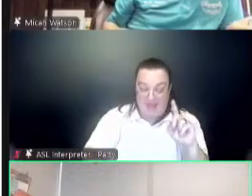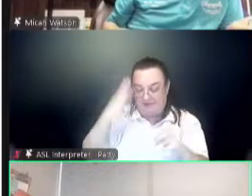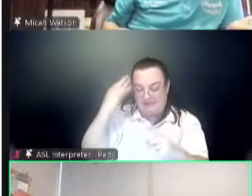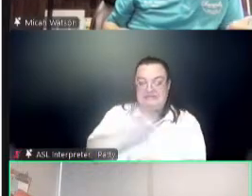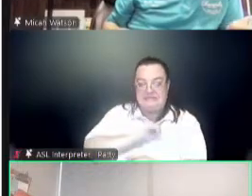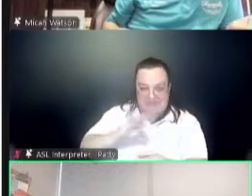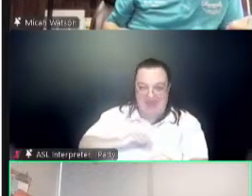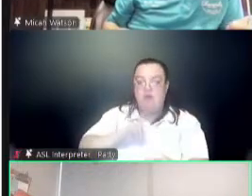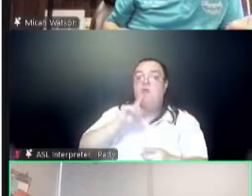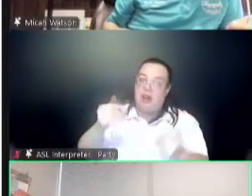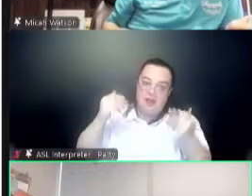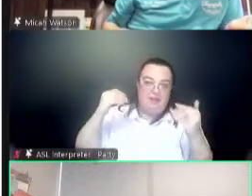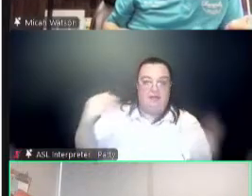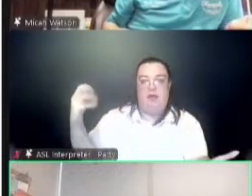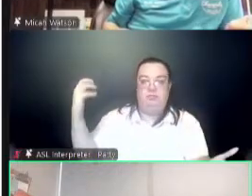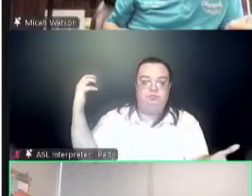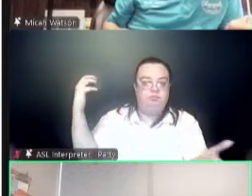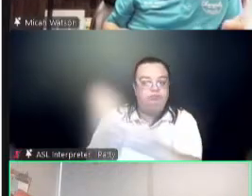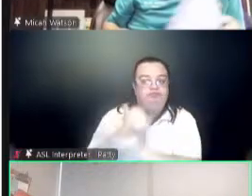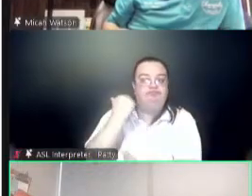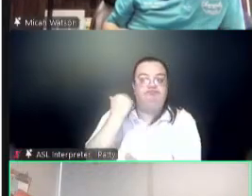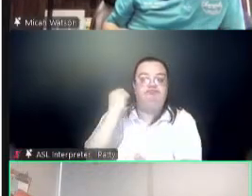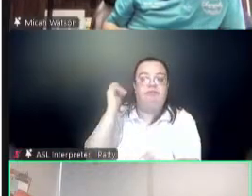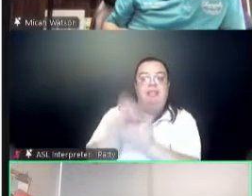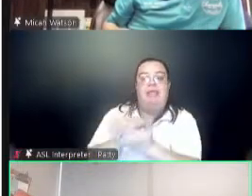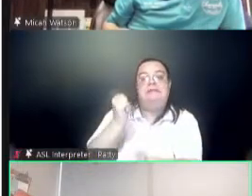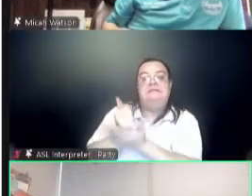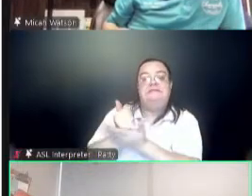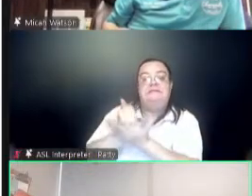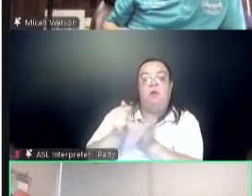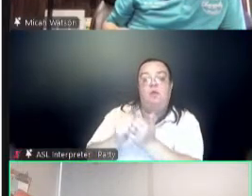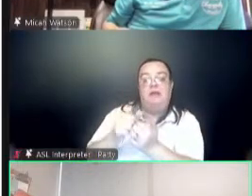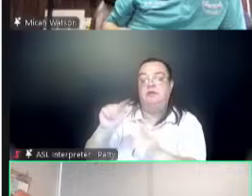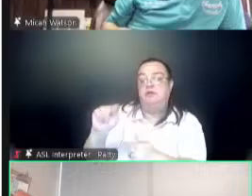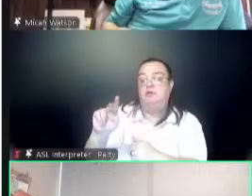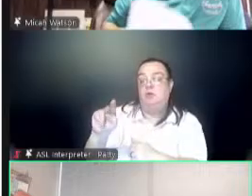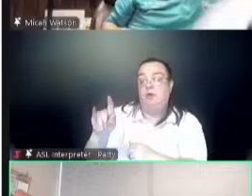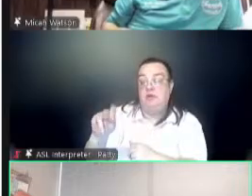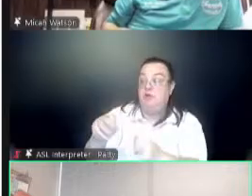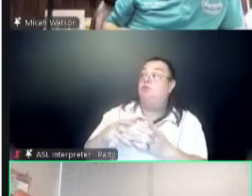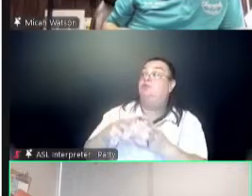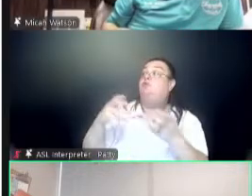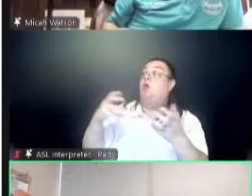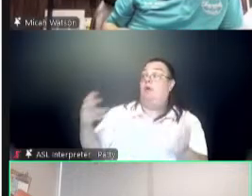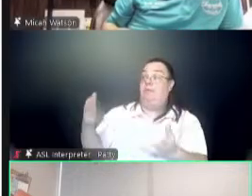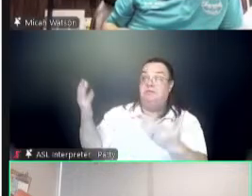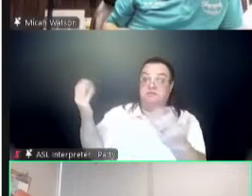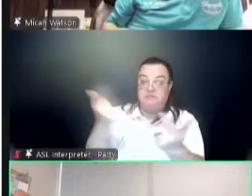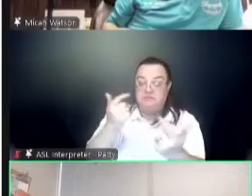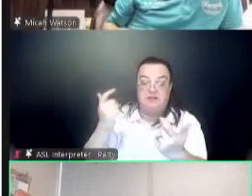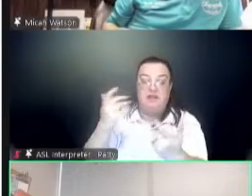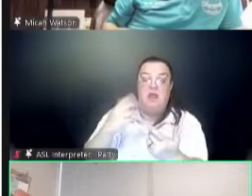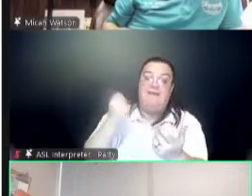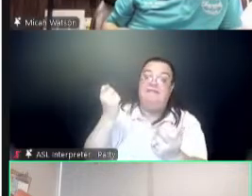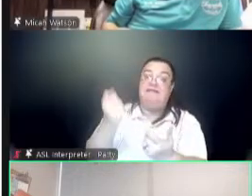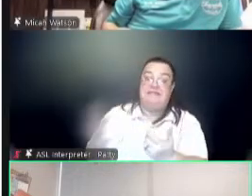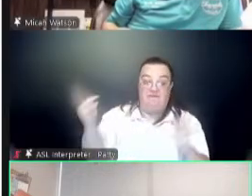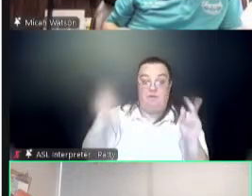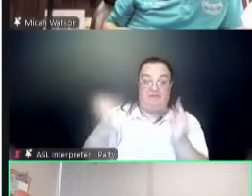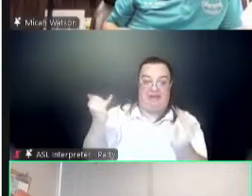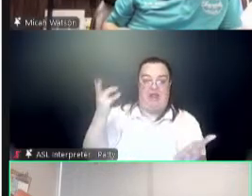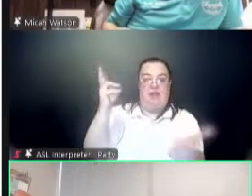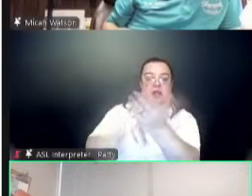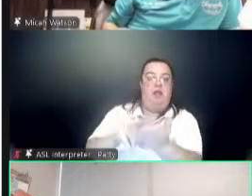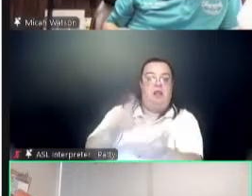of this tuition assistance, so much to the point we have several people enrolled in college for